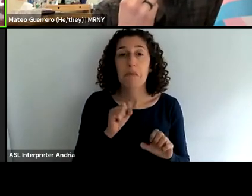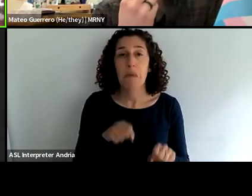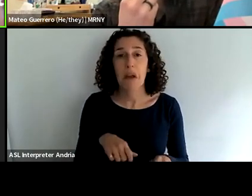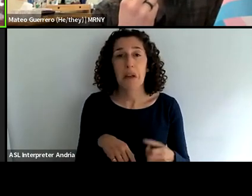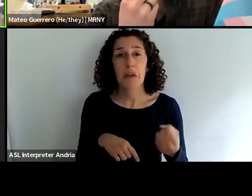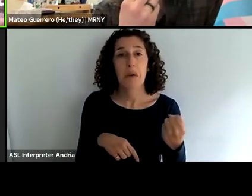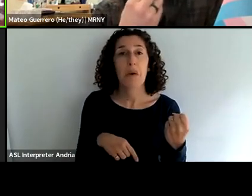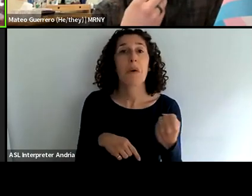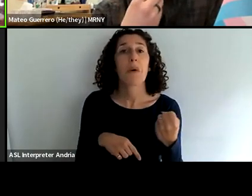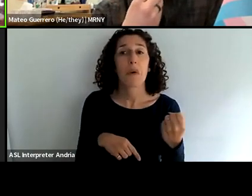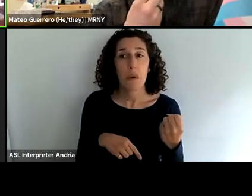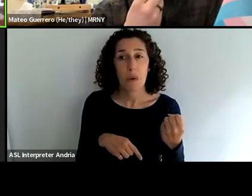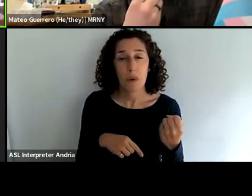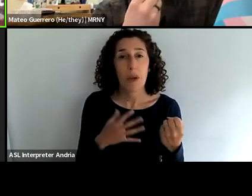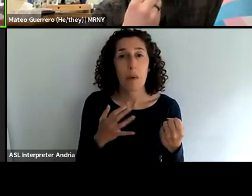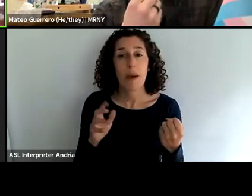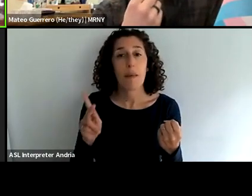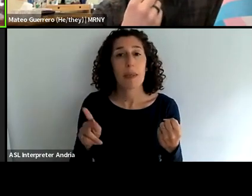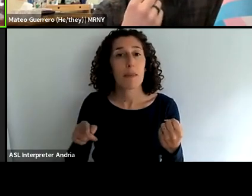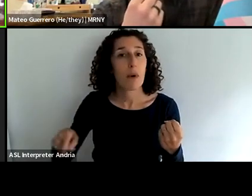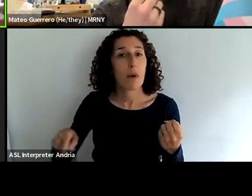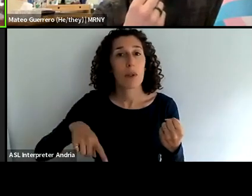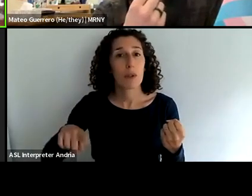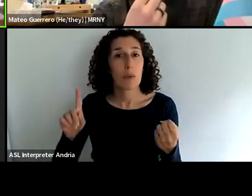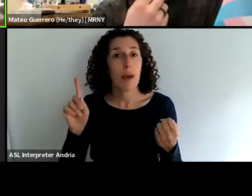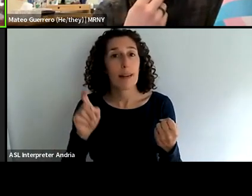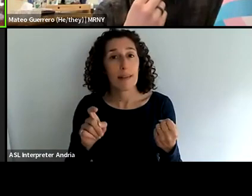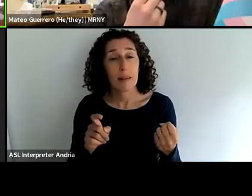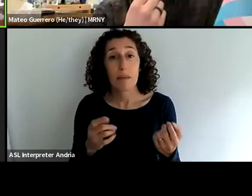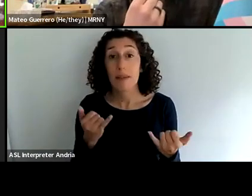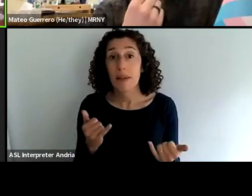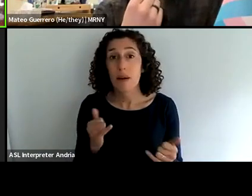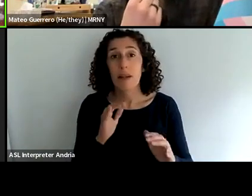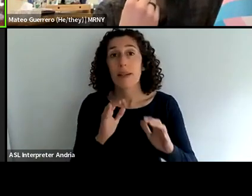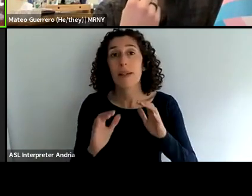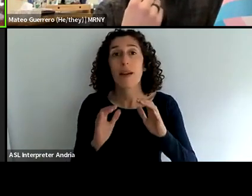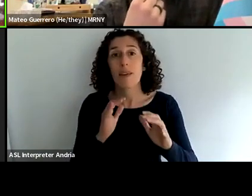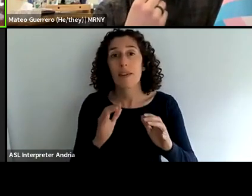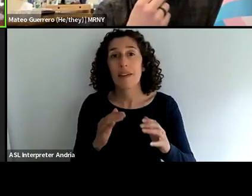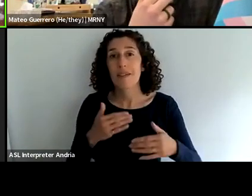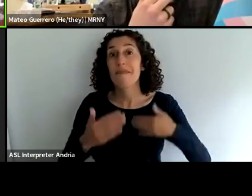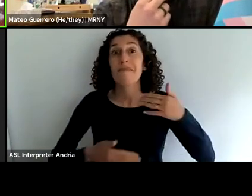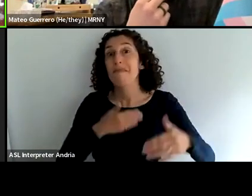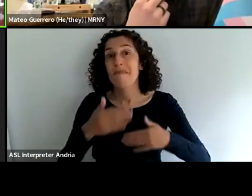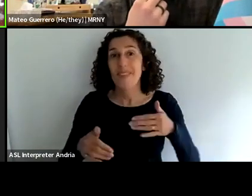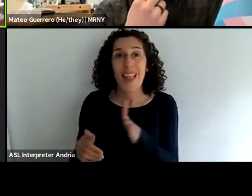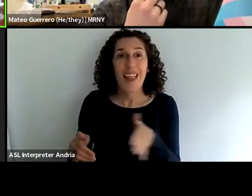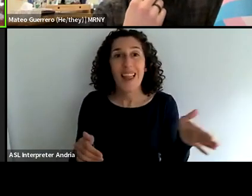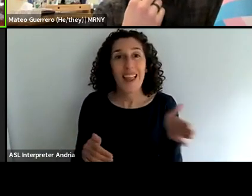going in more interesting directions actually than what I prepared as questions. So,